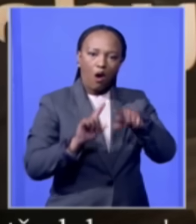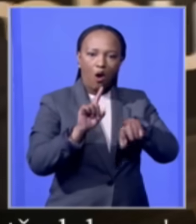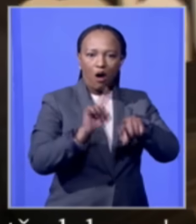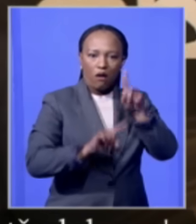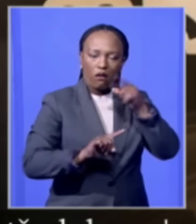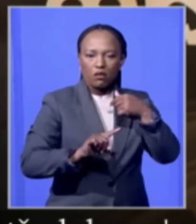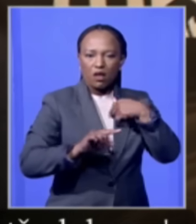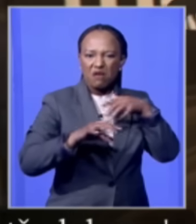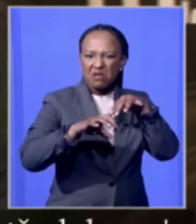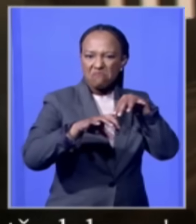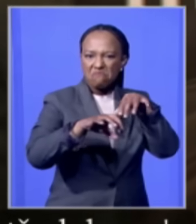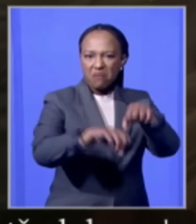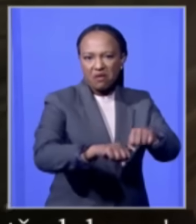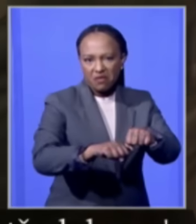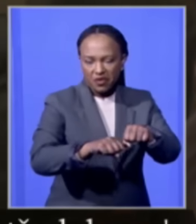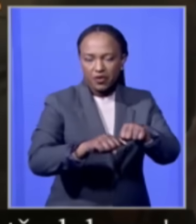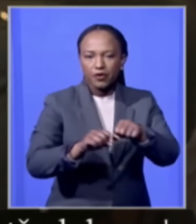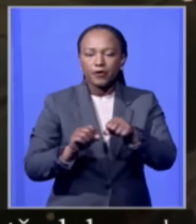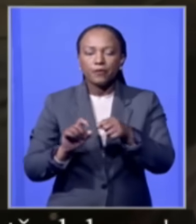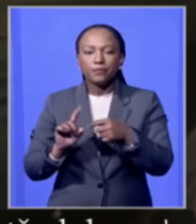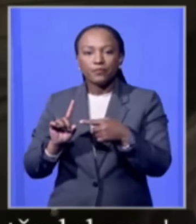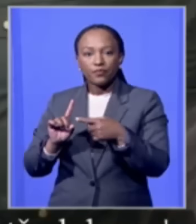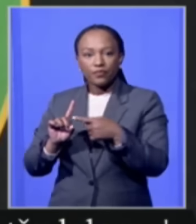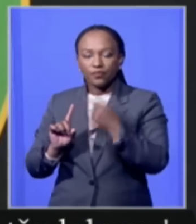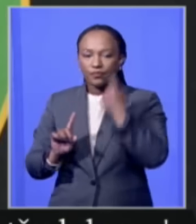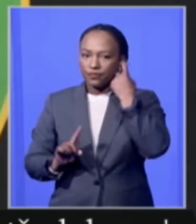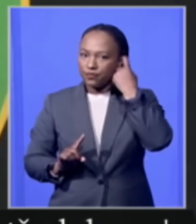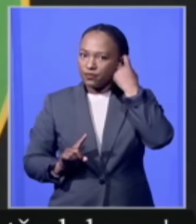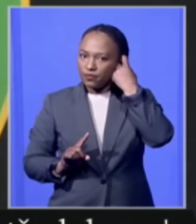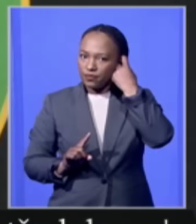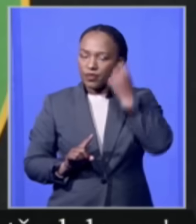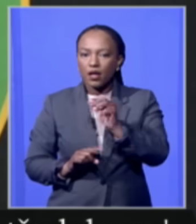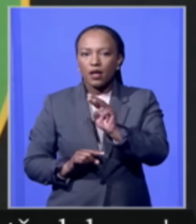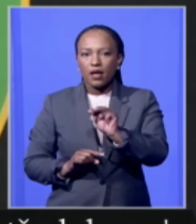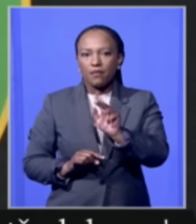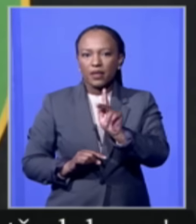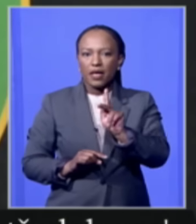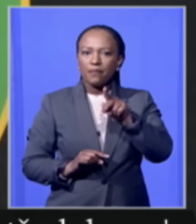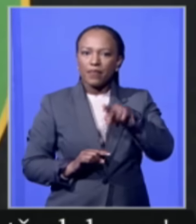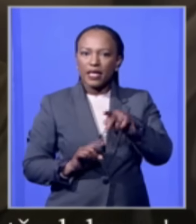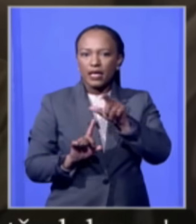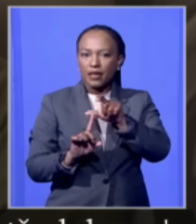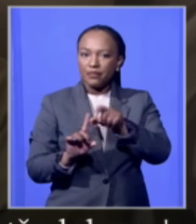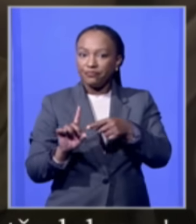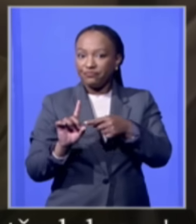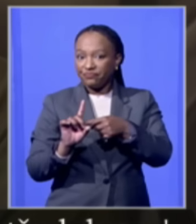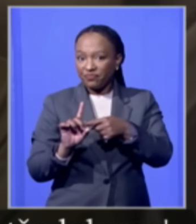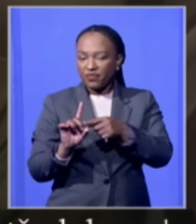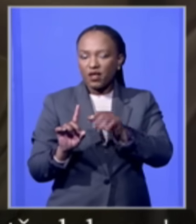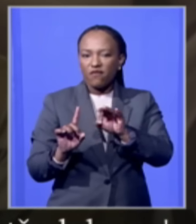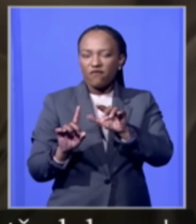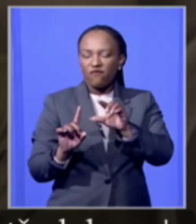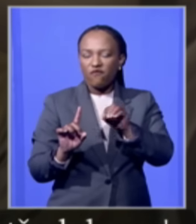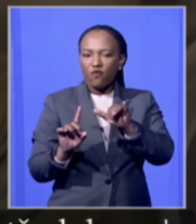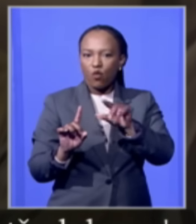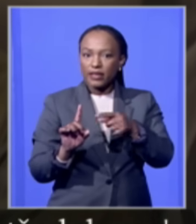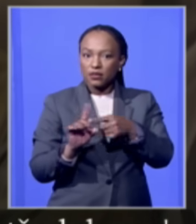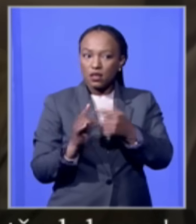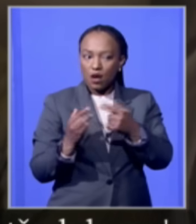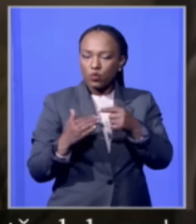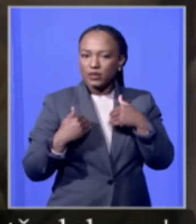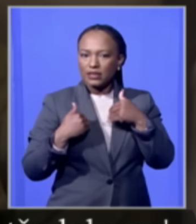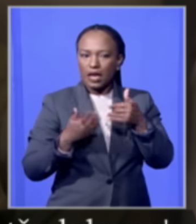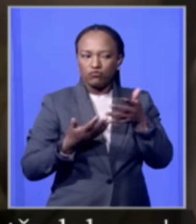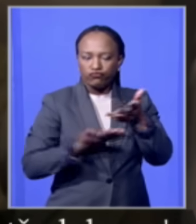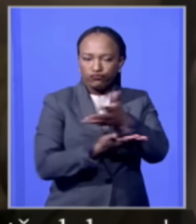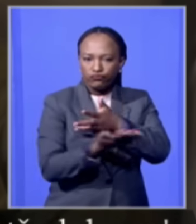Mongwaledipharephare wa peleng wa mokgatlo wa MKP Floyd Shivambu o thomile lesolo ka maikemišetšo a go hloma mokgatlo wo mmuso wa dipolotiki le